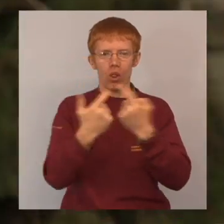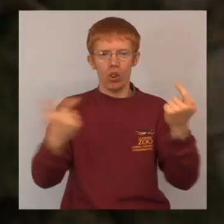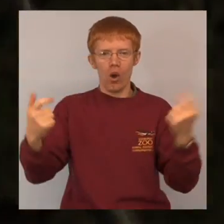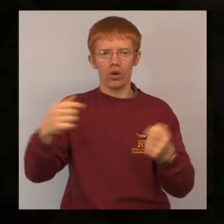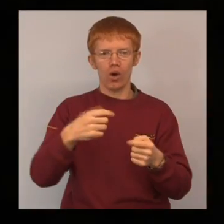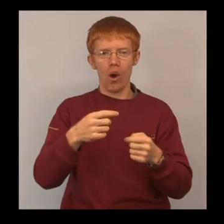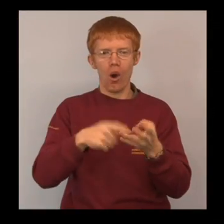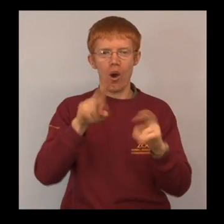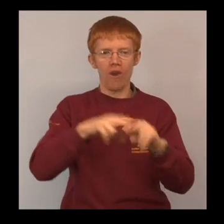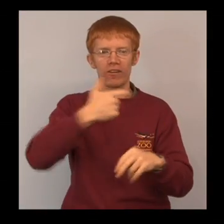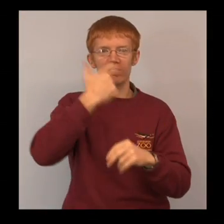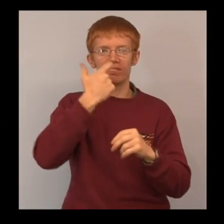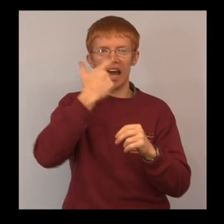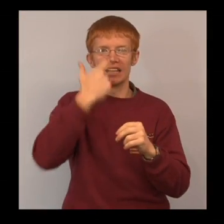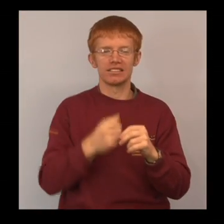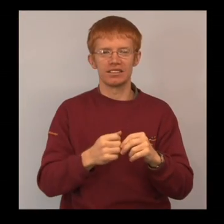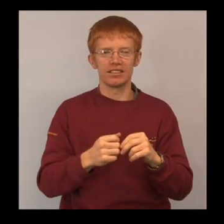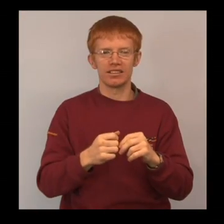Thank you.